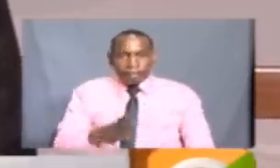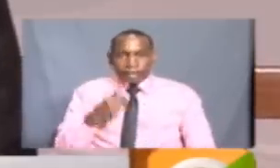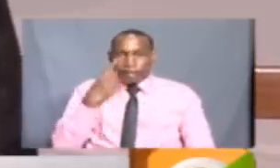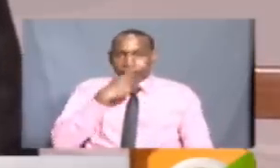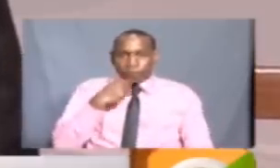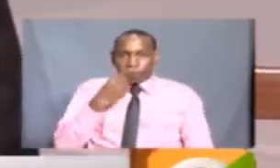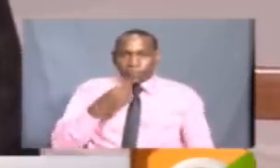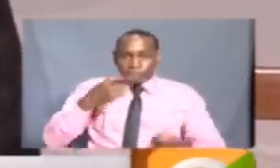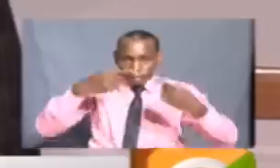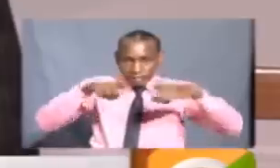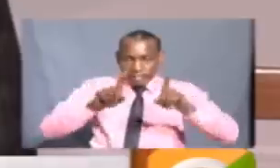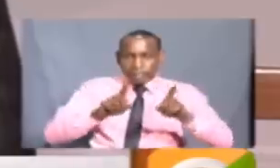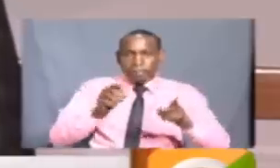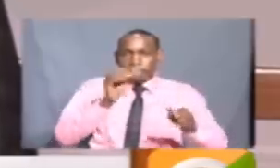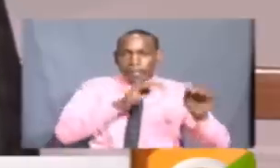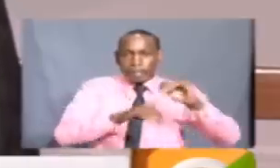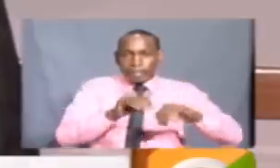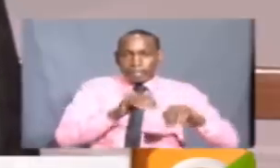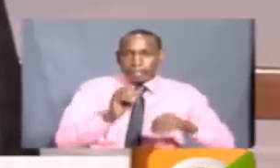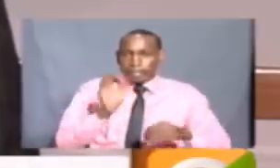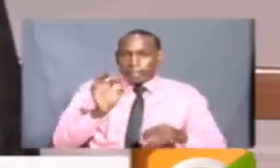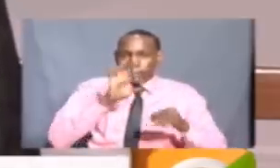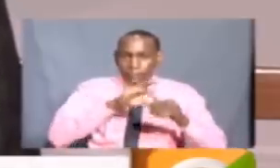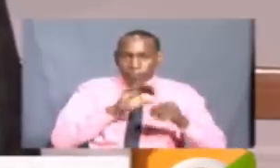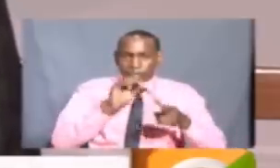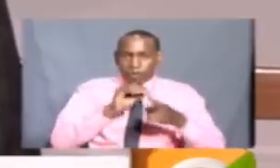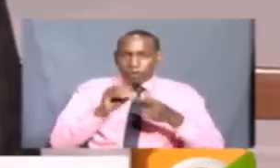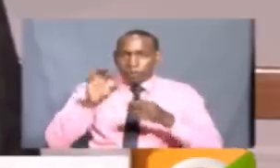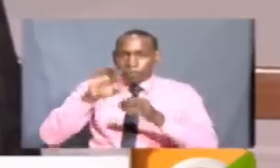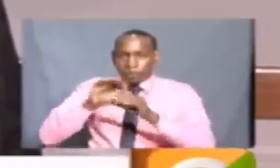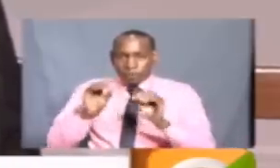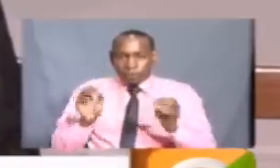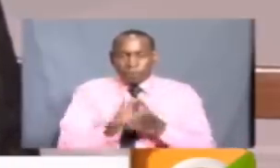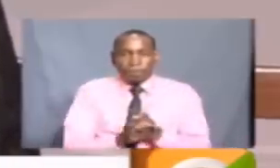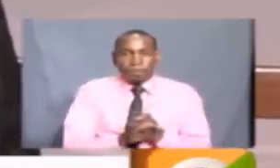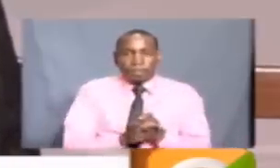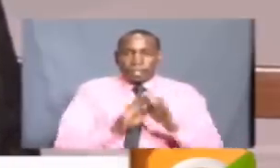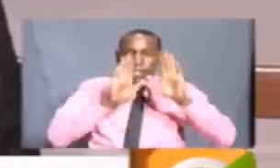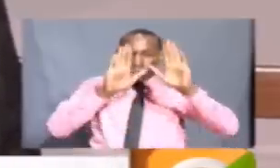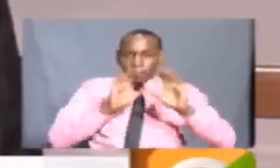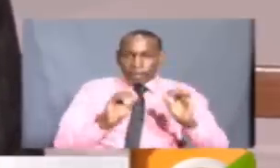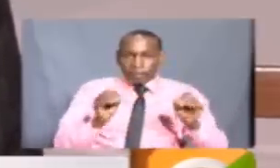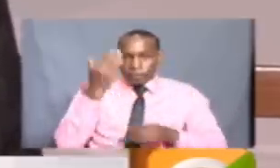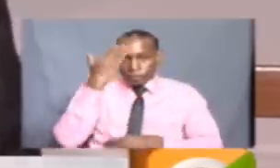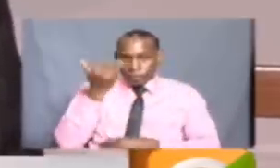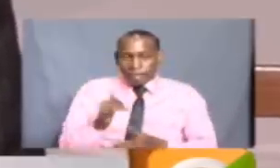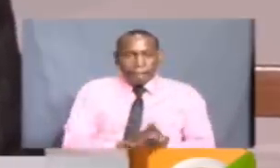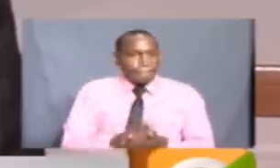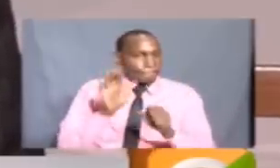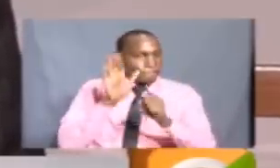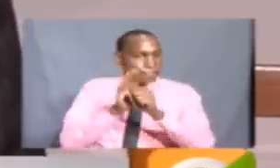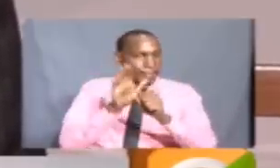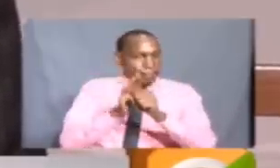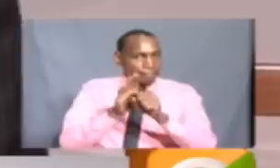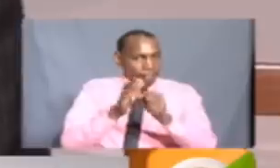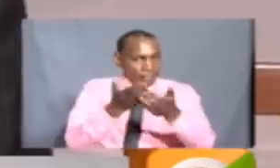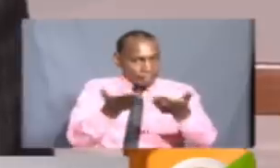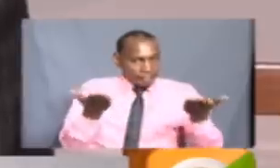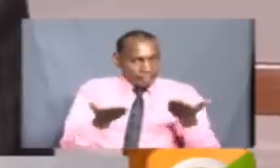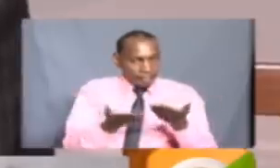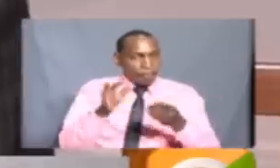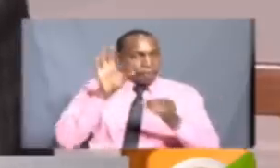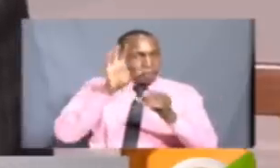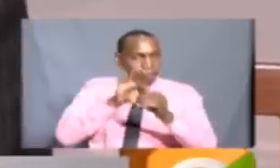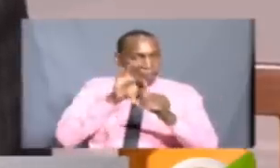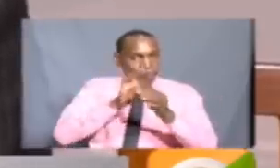we elected. Whether I voted for him or not is immaterial, because the majority of us voted